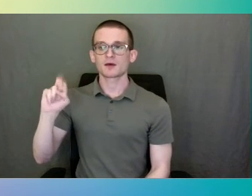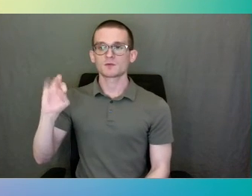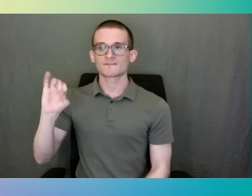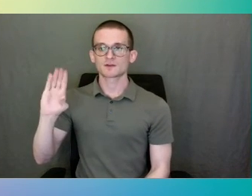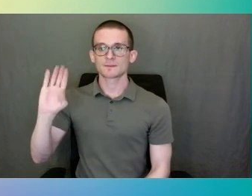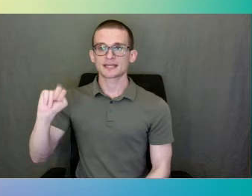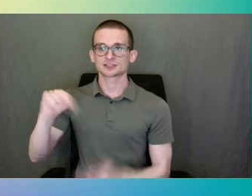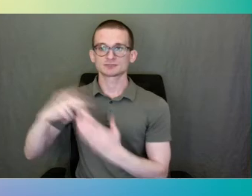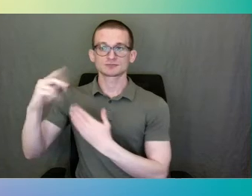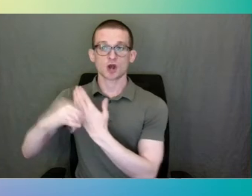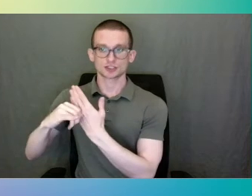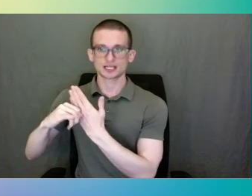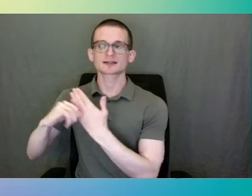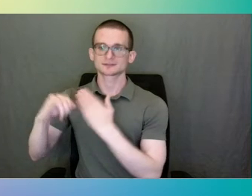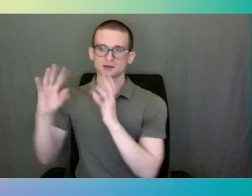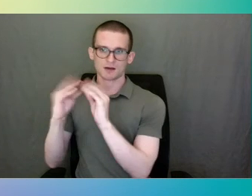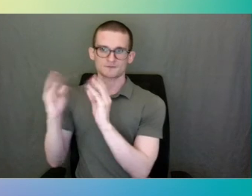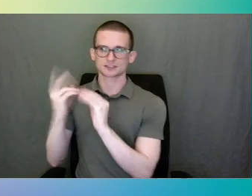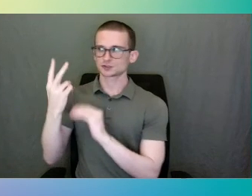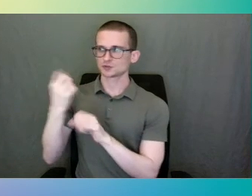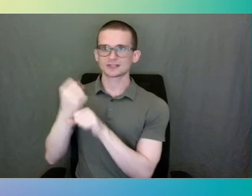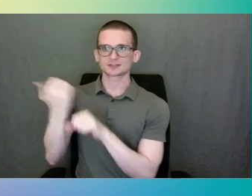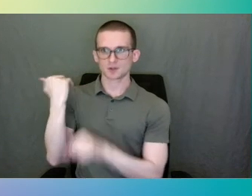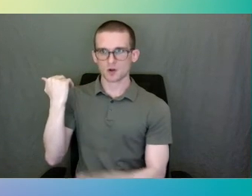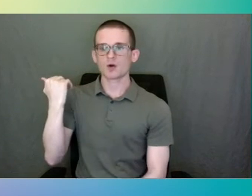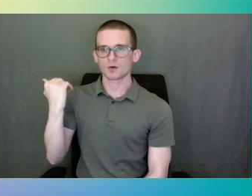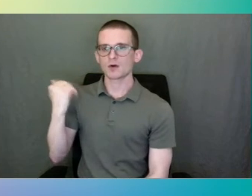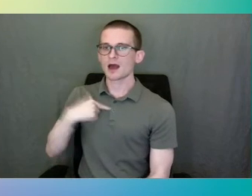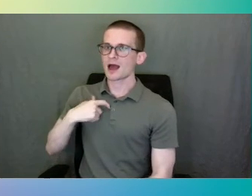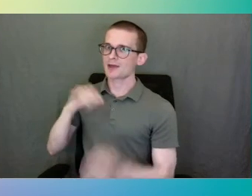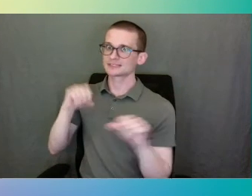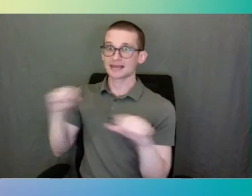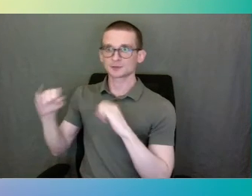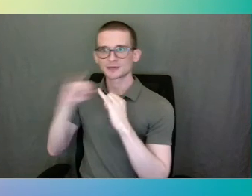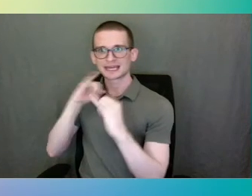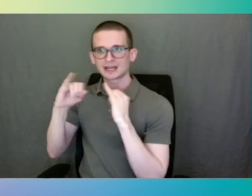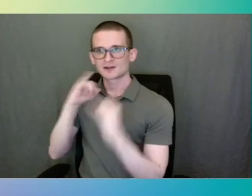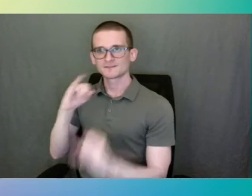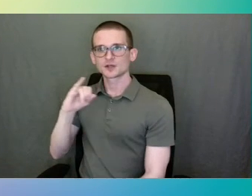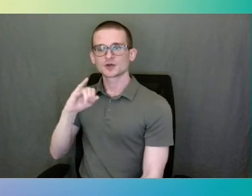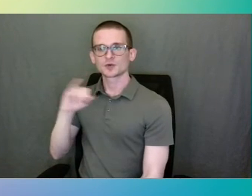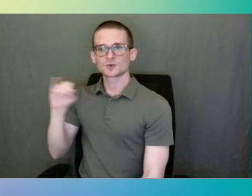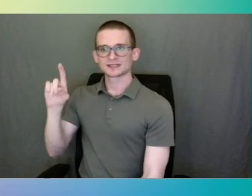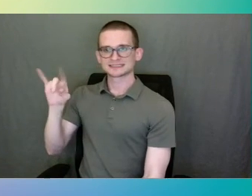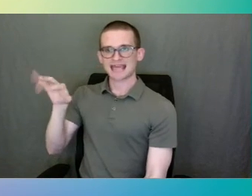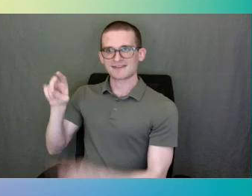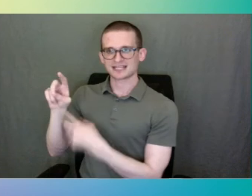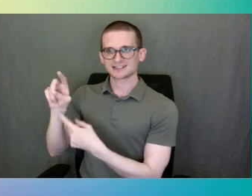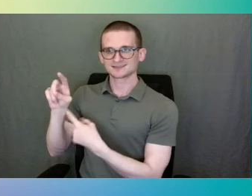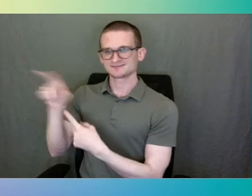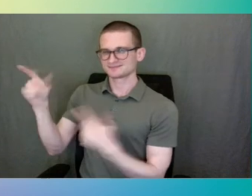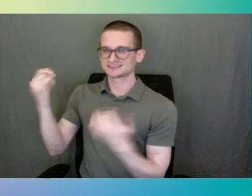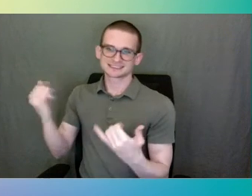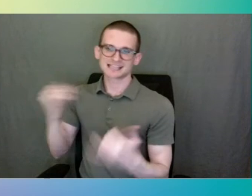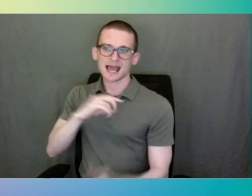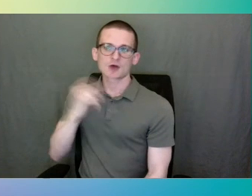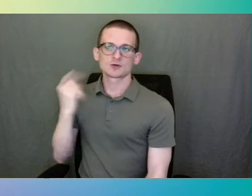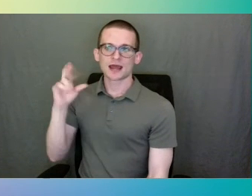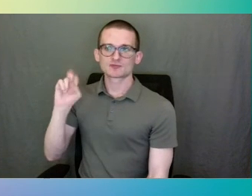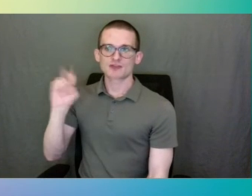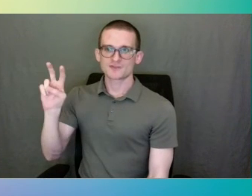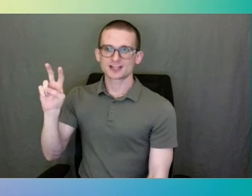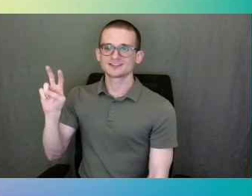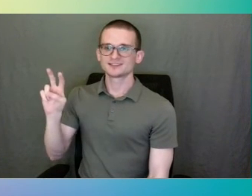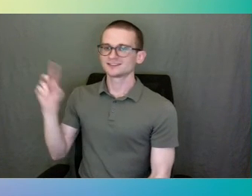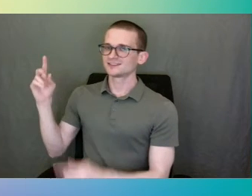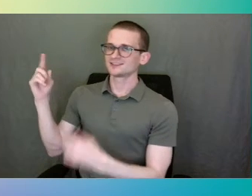Reverend David. He came down from Canada. And it's one of the sweetest interviews I promise you will ever